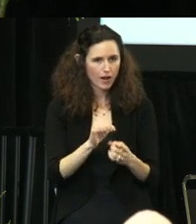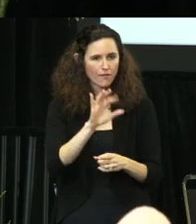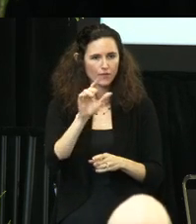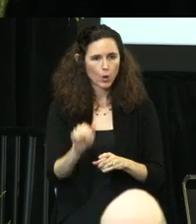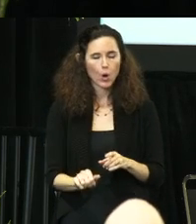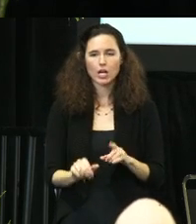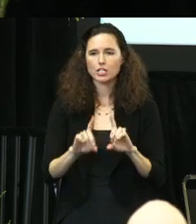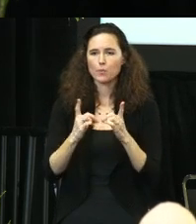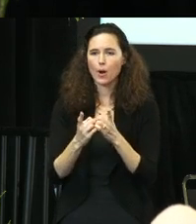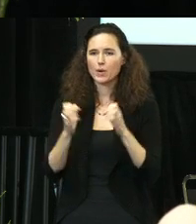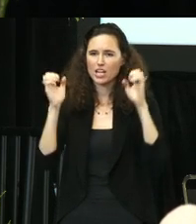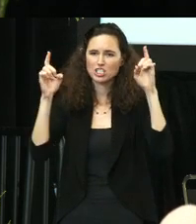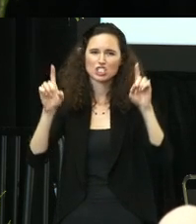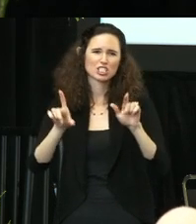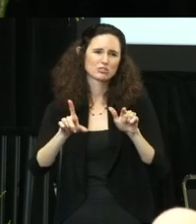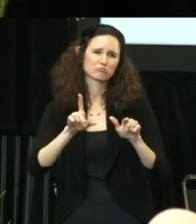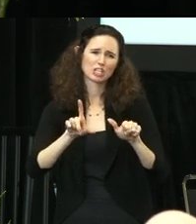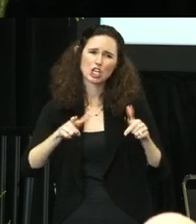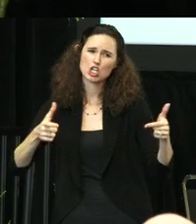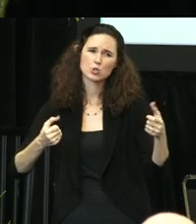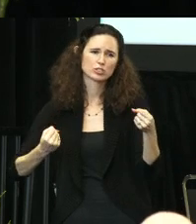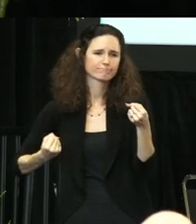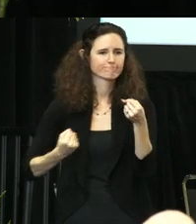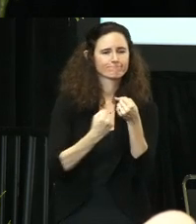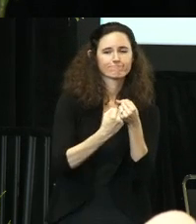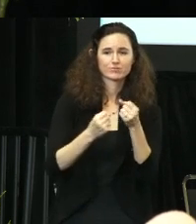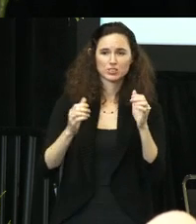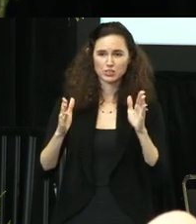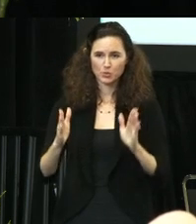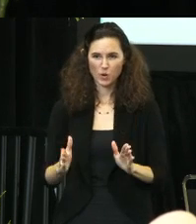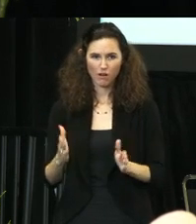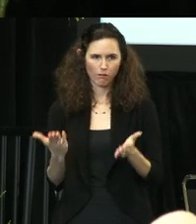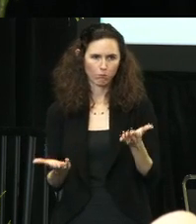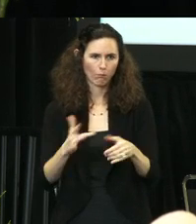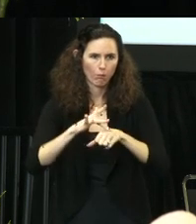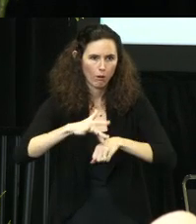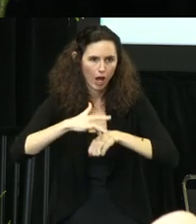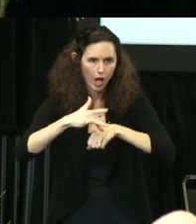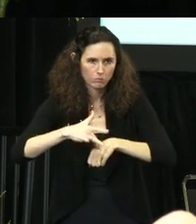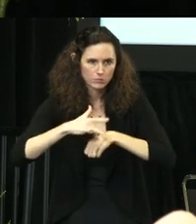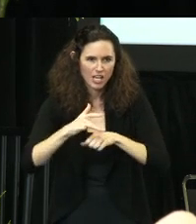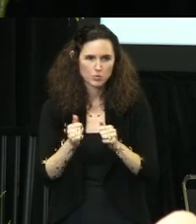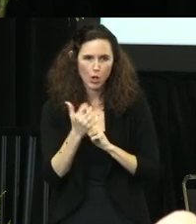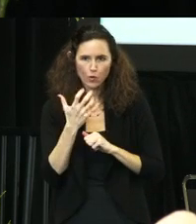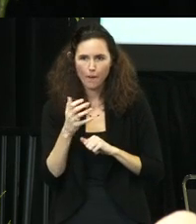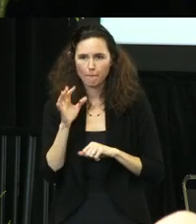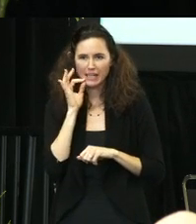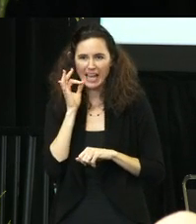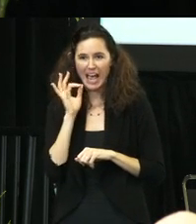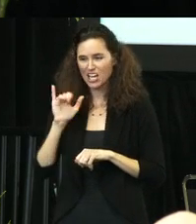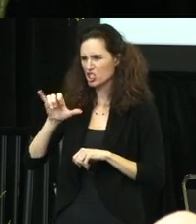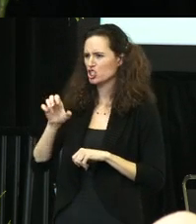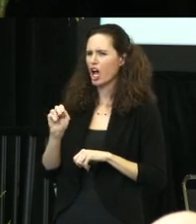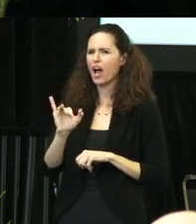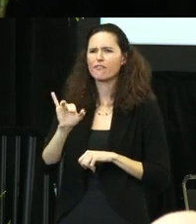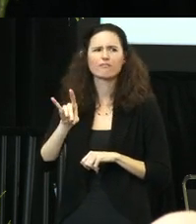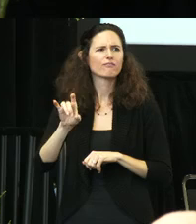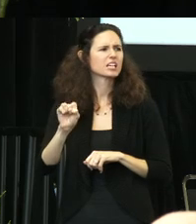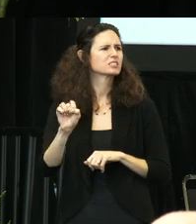Dream, and she's a huge fan, possibly even a little obsessed with Grumpy Cat. John Fields, you would like her. Where are you,